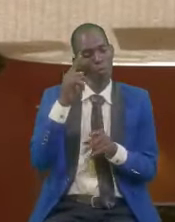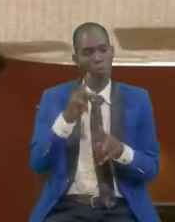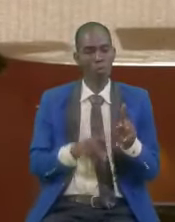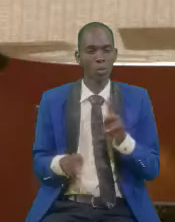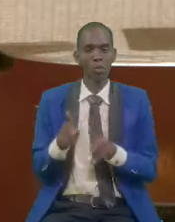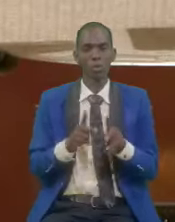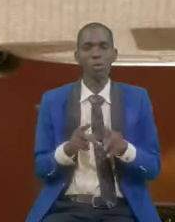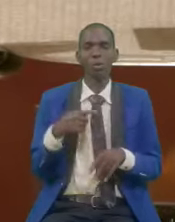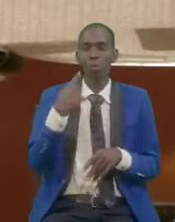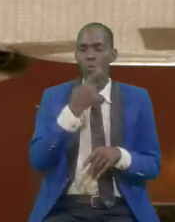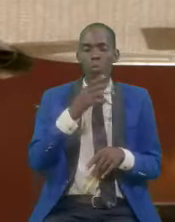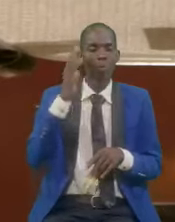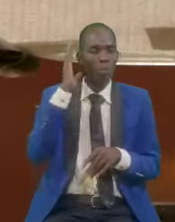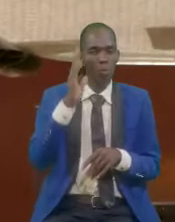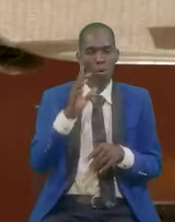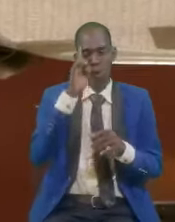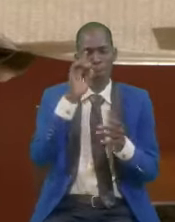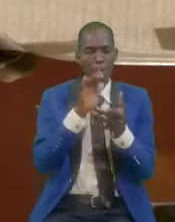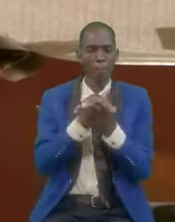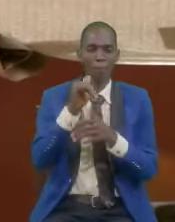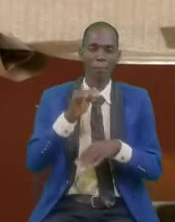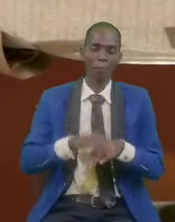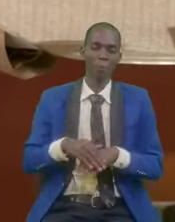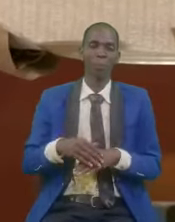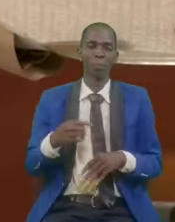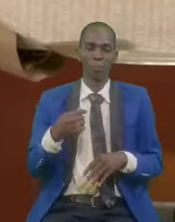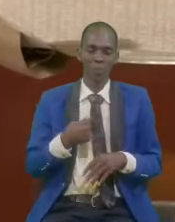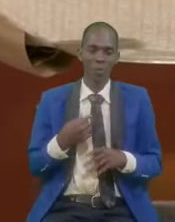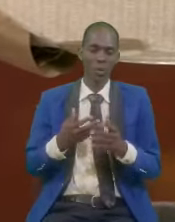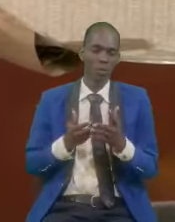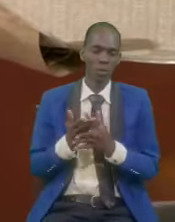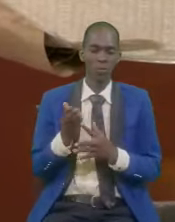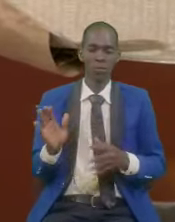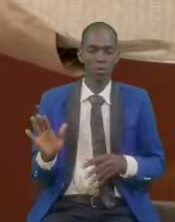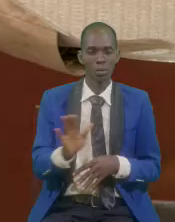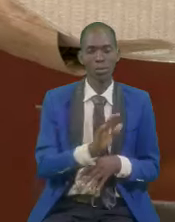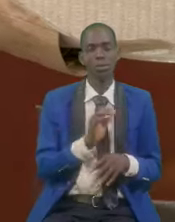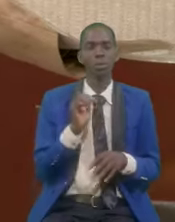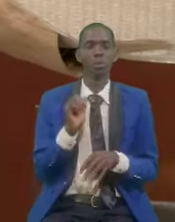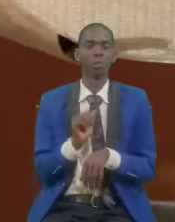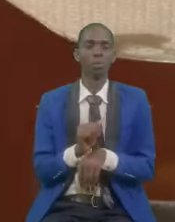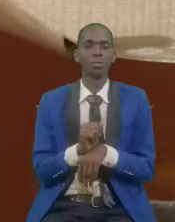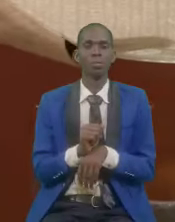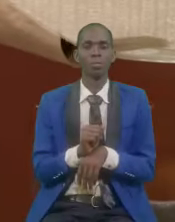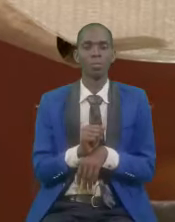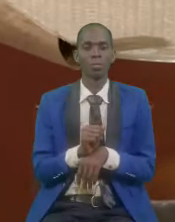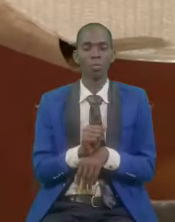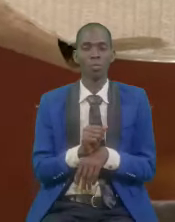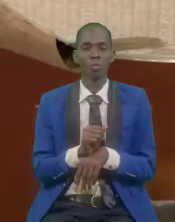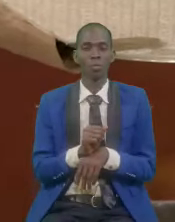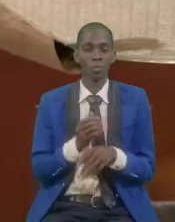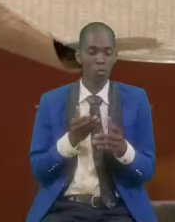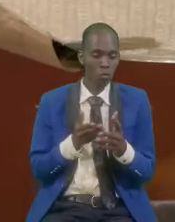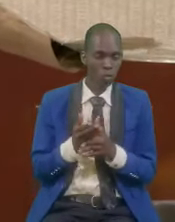who shall believe on me through their word. Matthew was there. Through